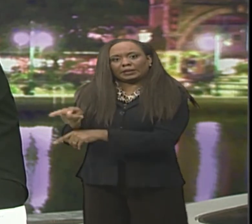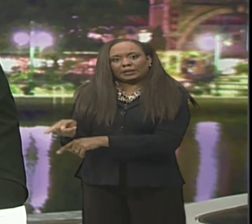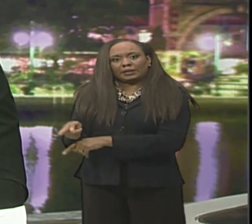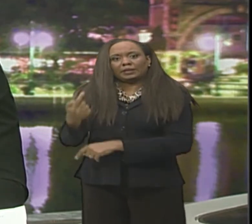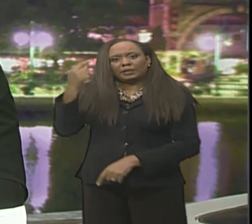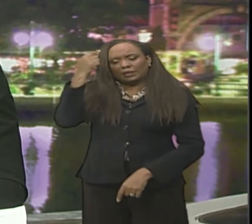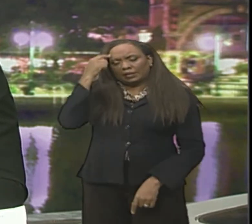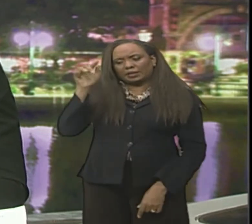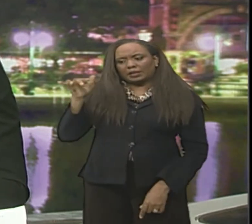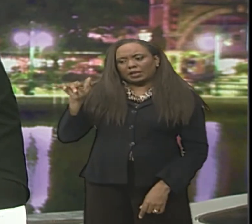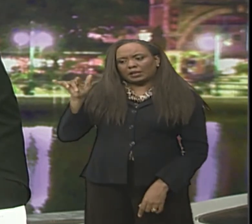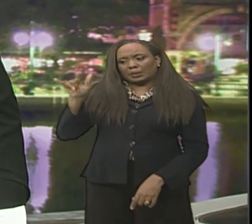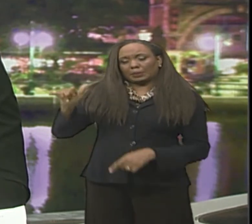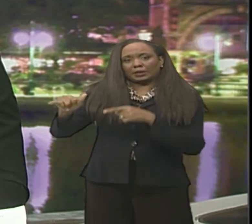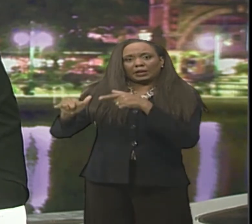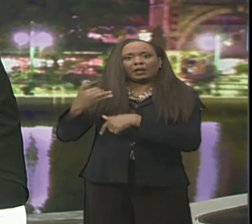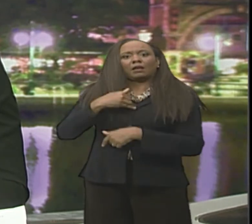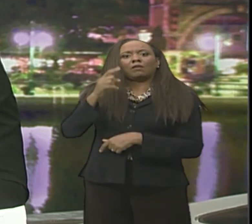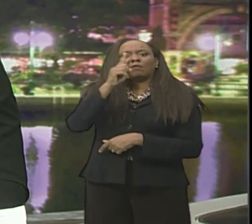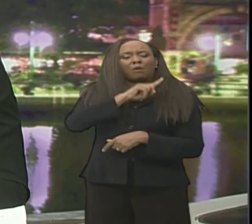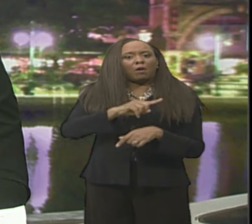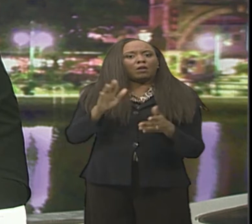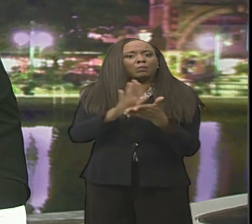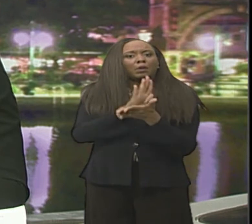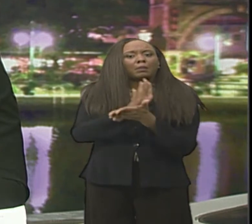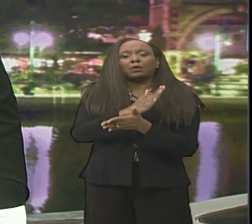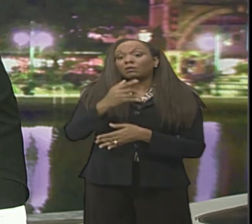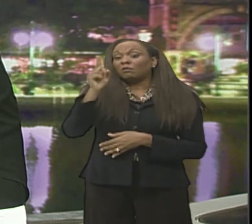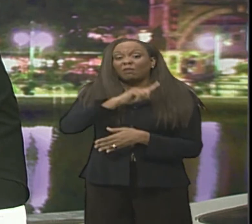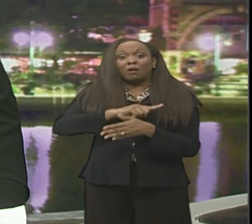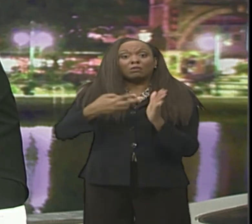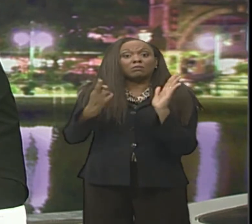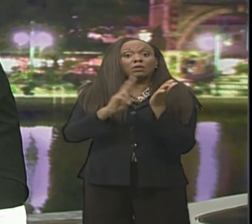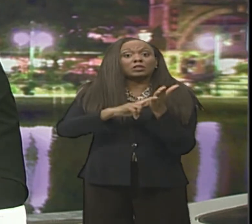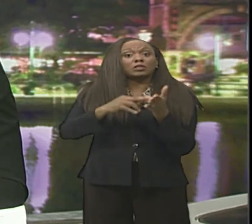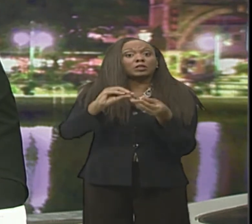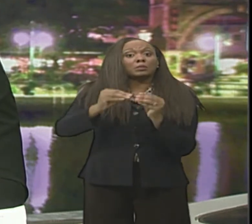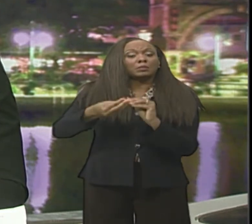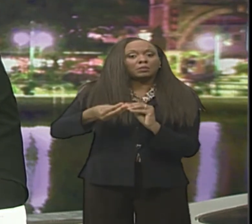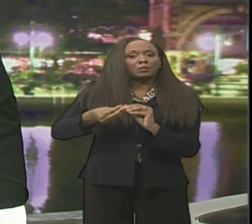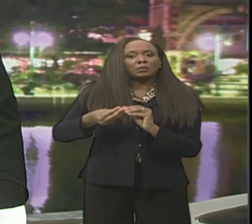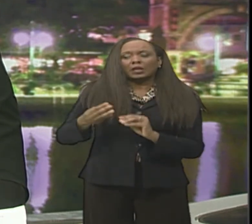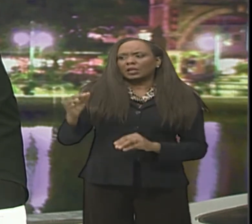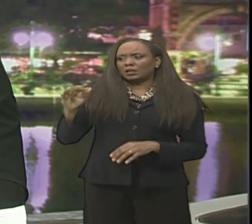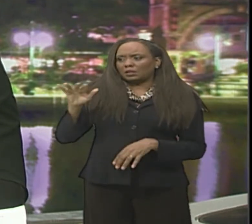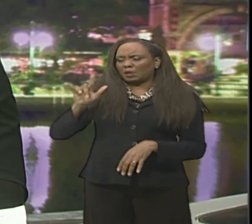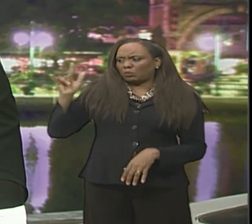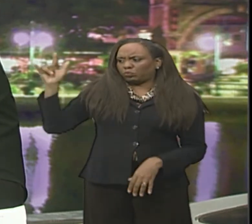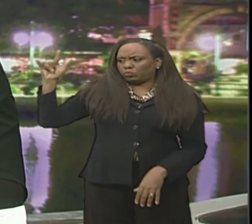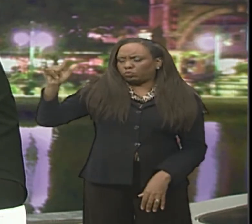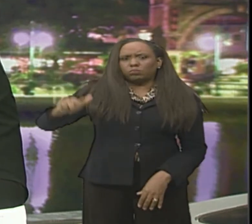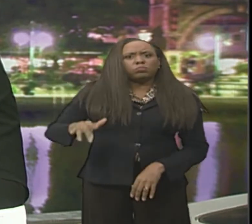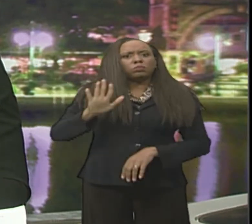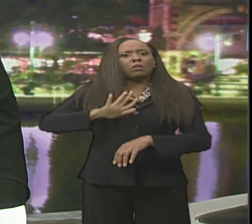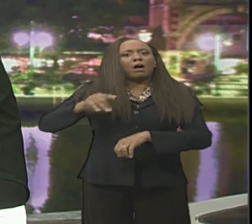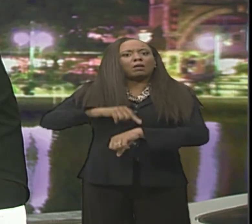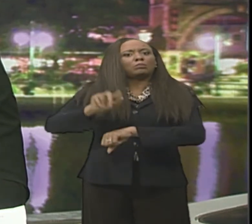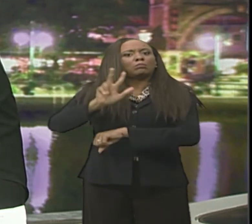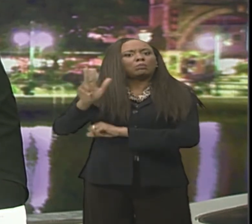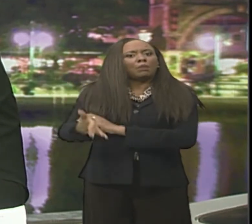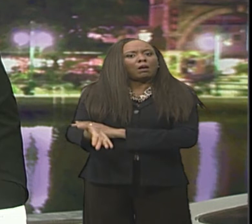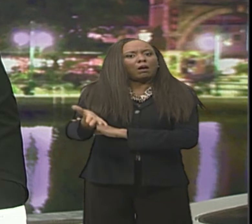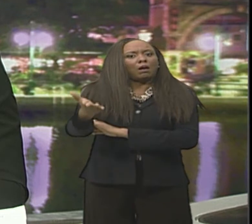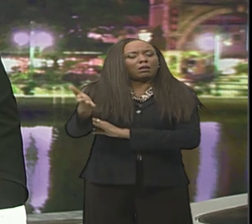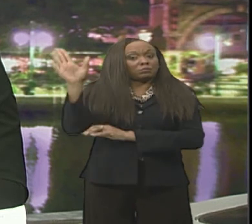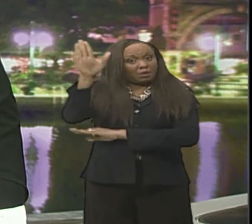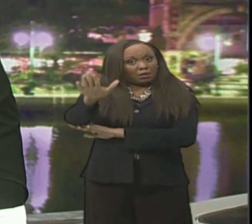a false registration number and false documents. According to police reports, the aircraft landed shortly after 3 in the afternoon, and when